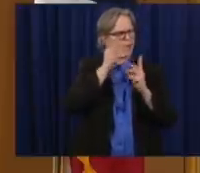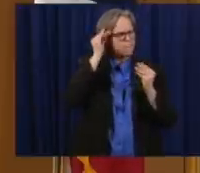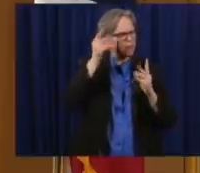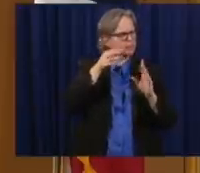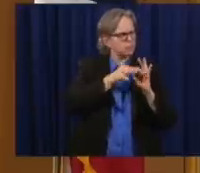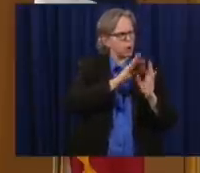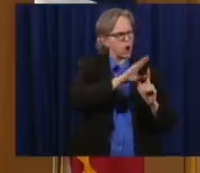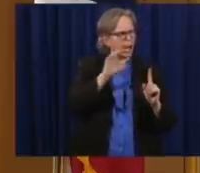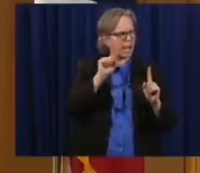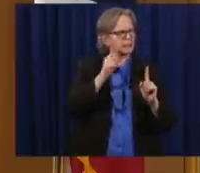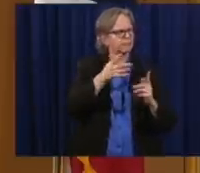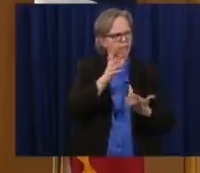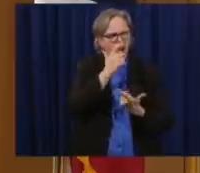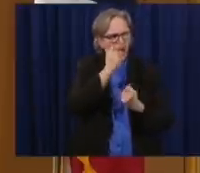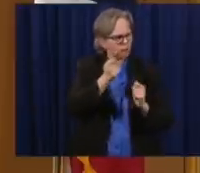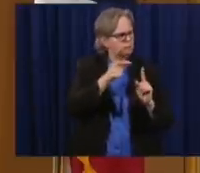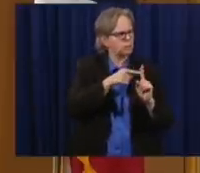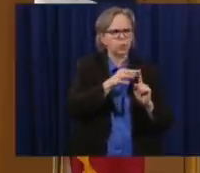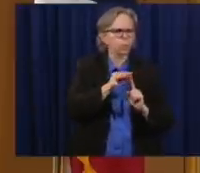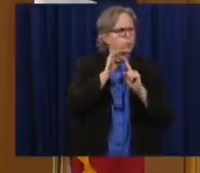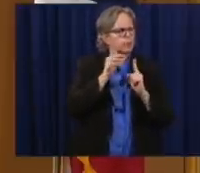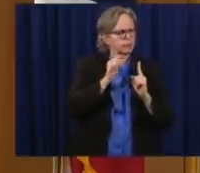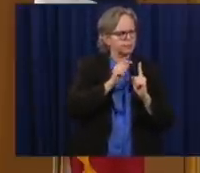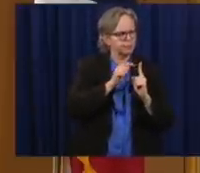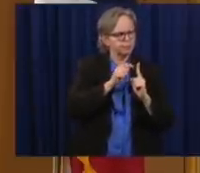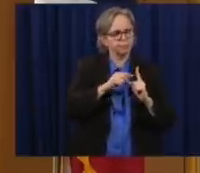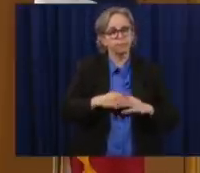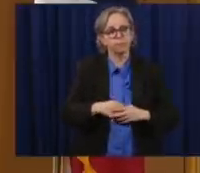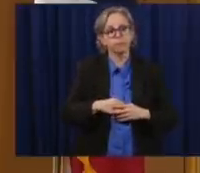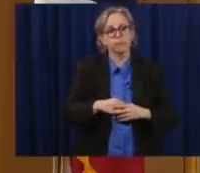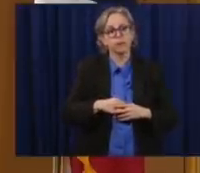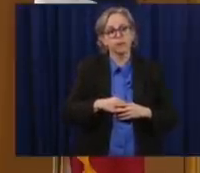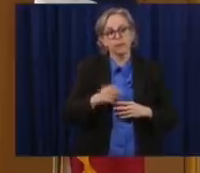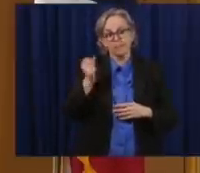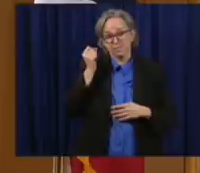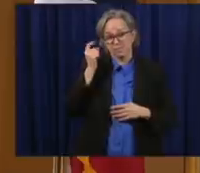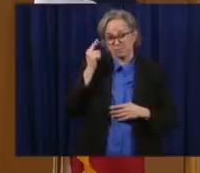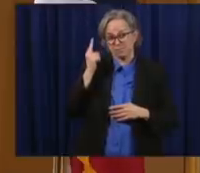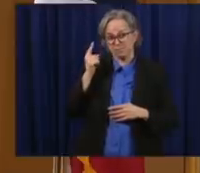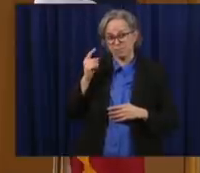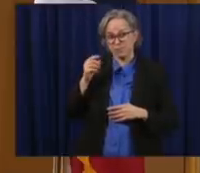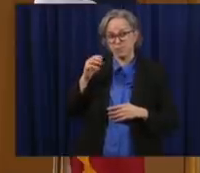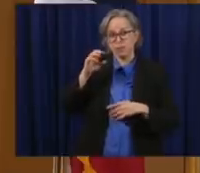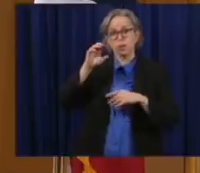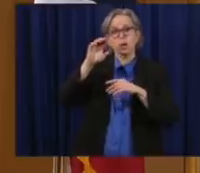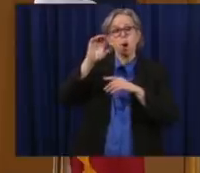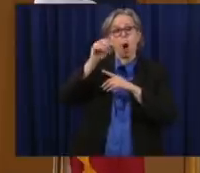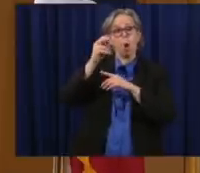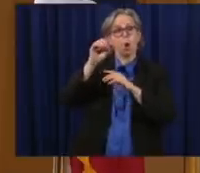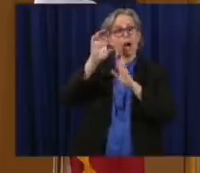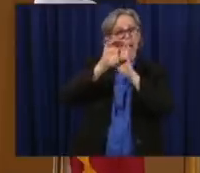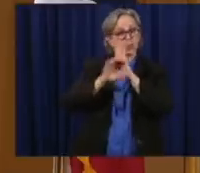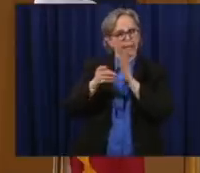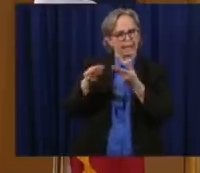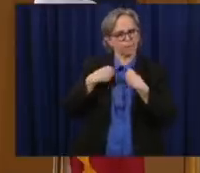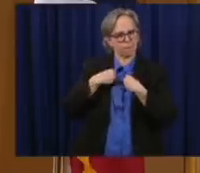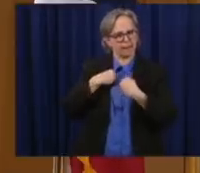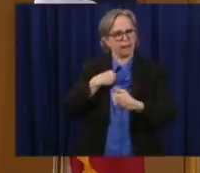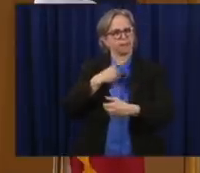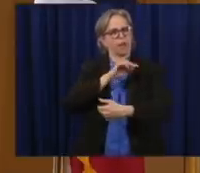The ultimate decision under the Ohio Constitution is mine. Buck stops with me. I take